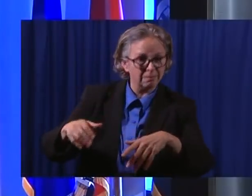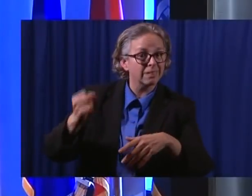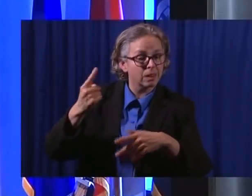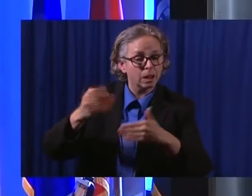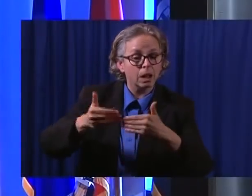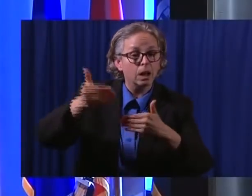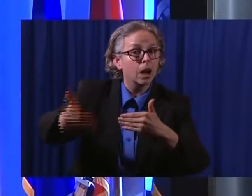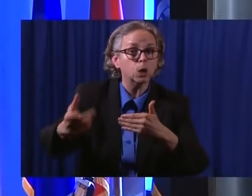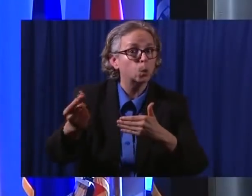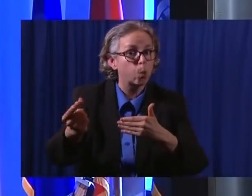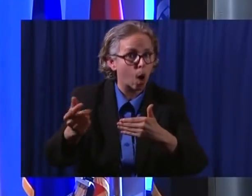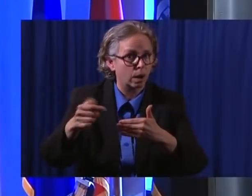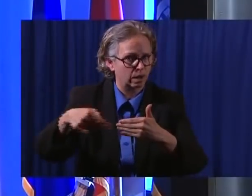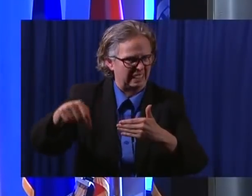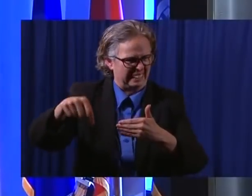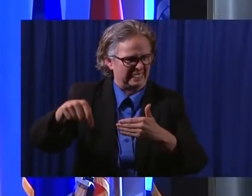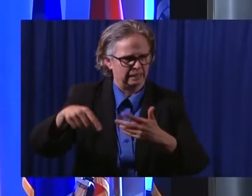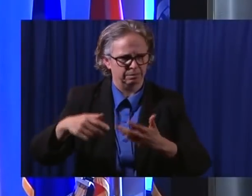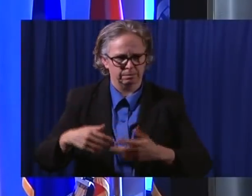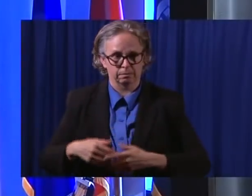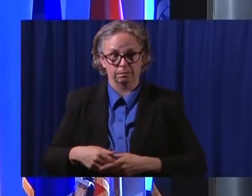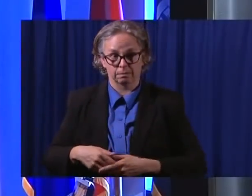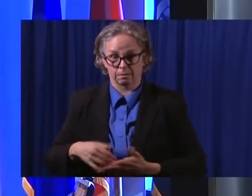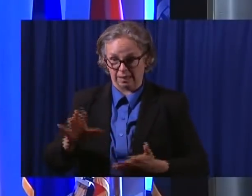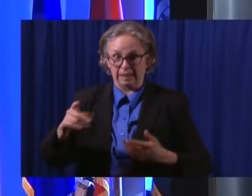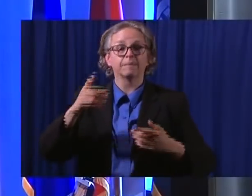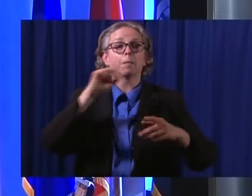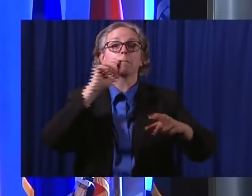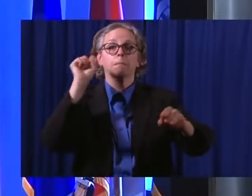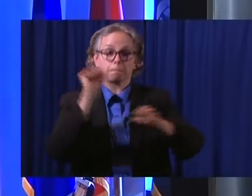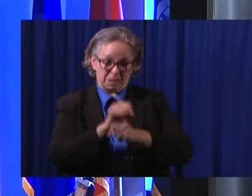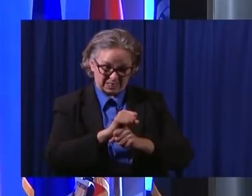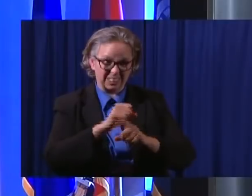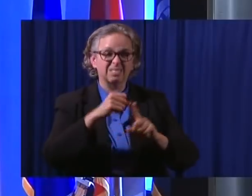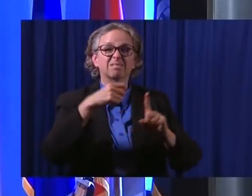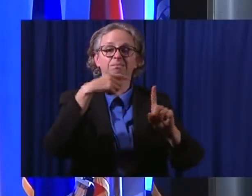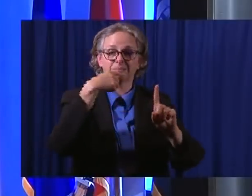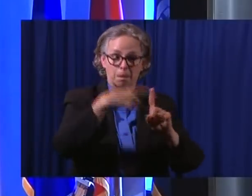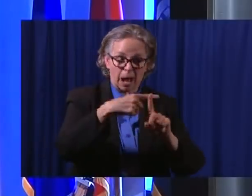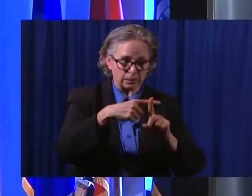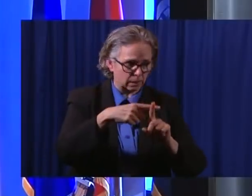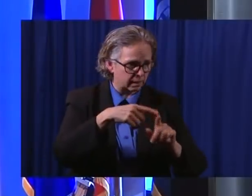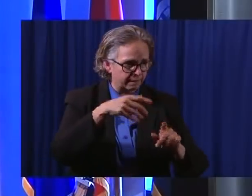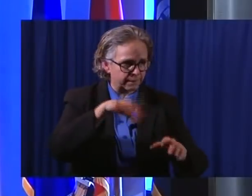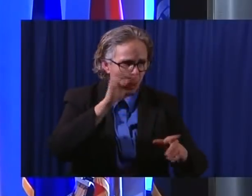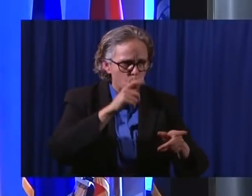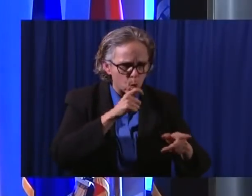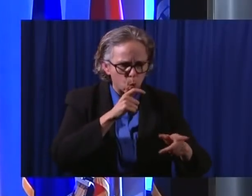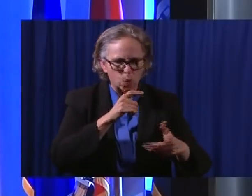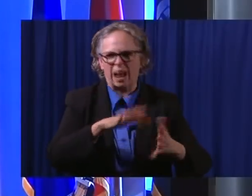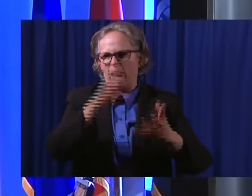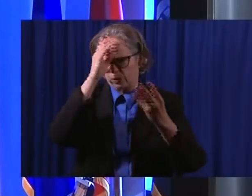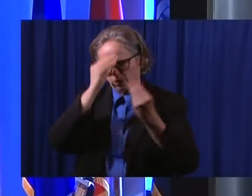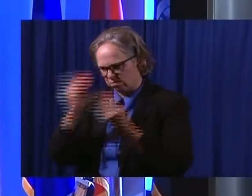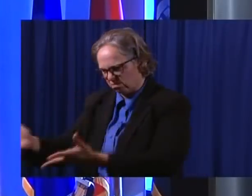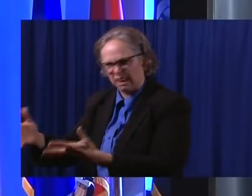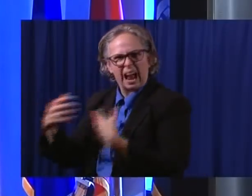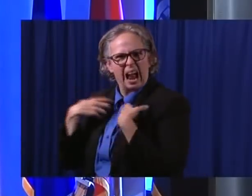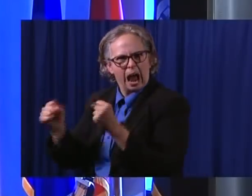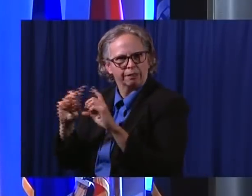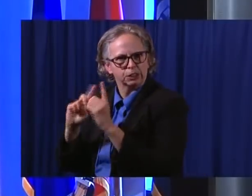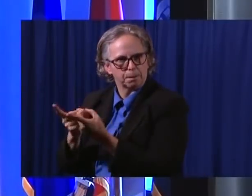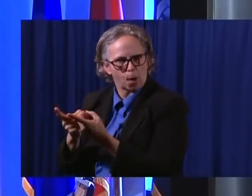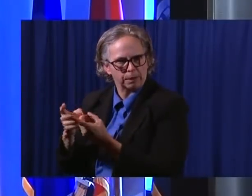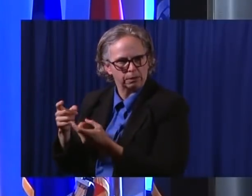results go, those positives, who gets them, the local health departments, what they do with them, obtaining that voluntary information from